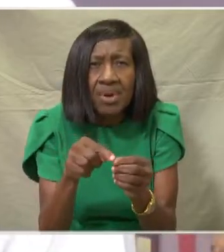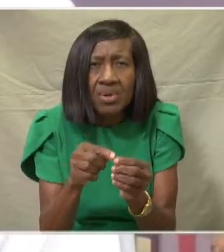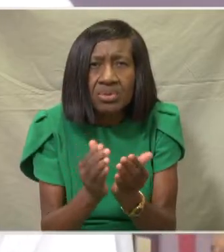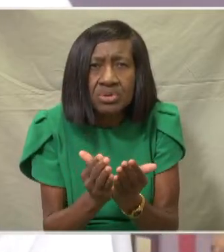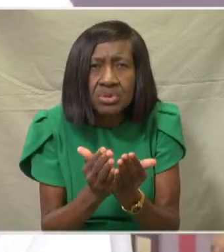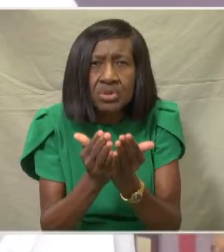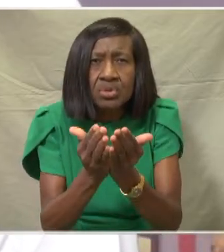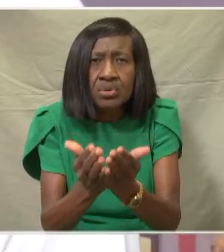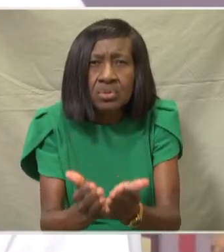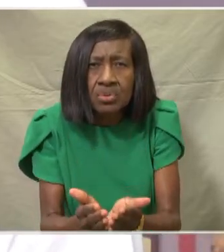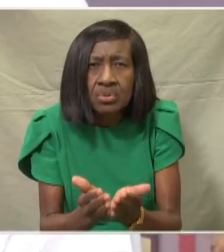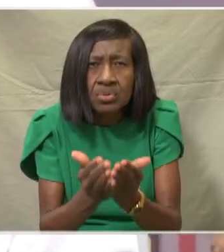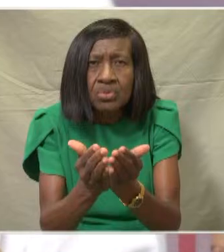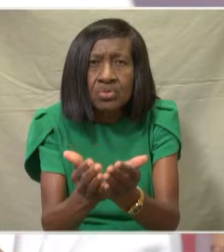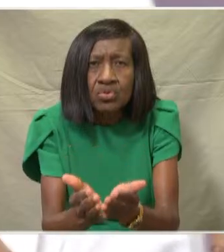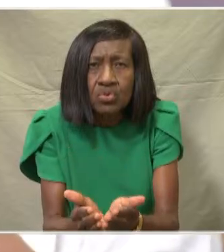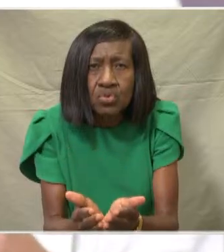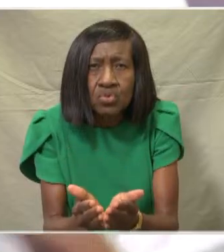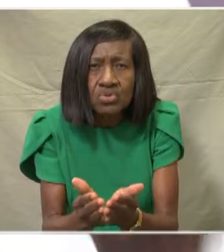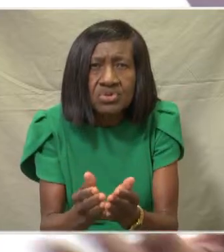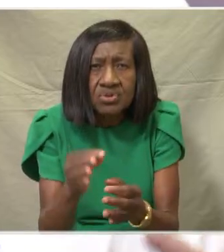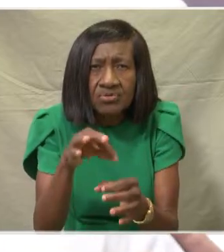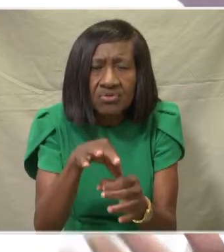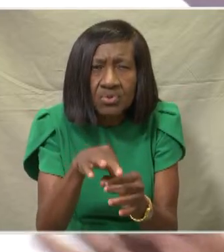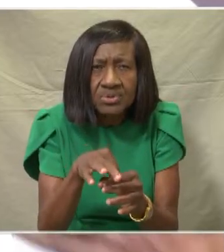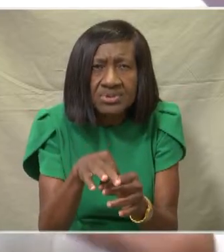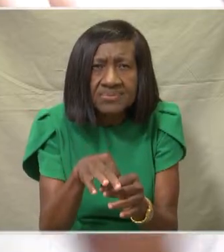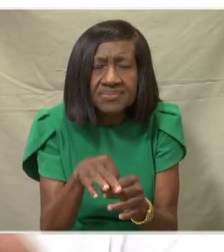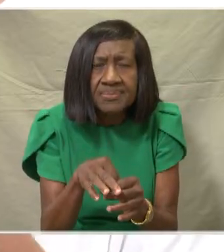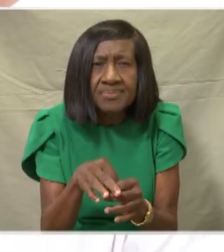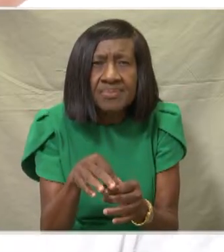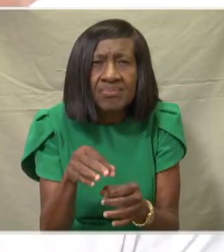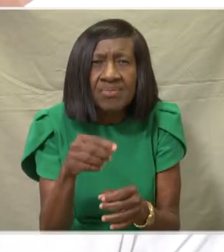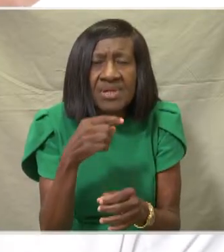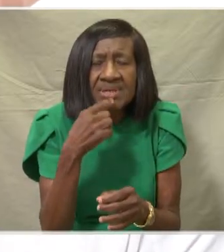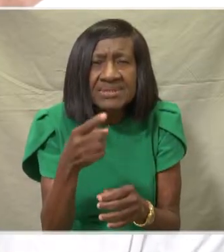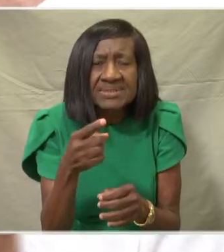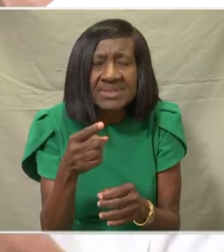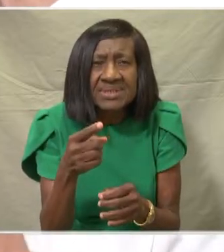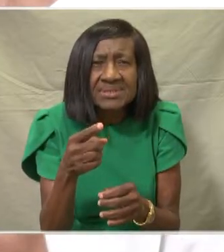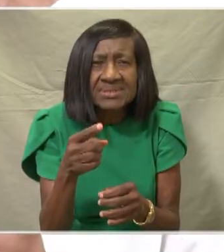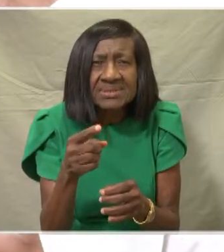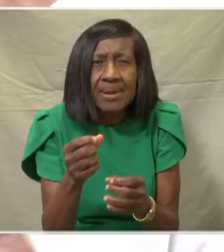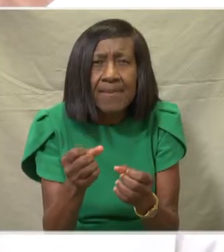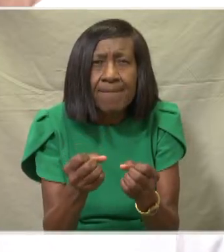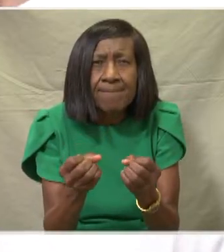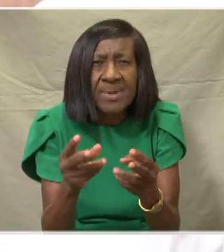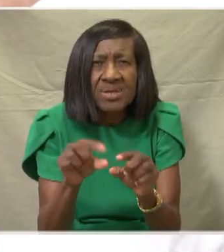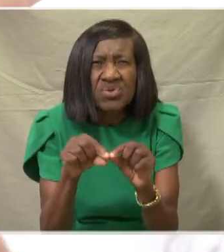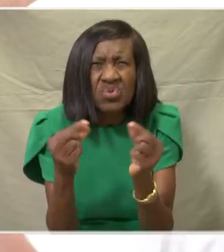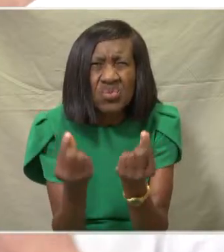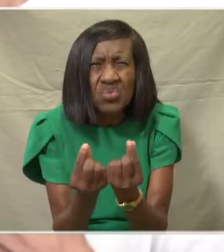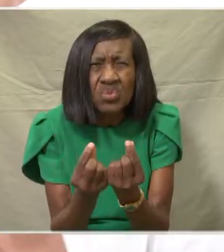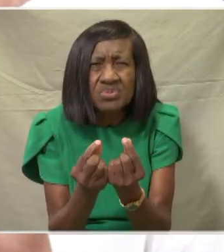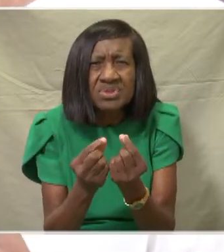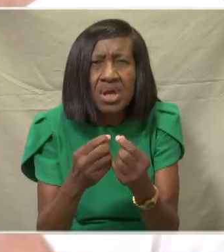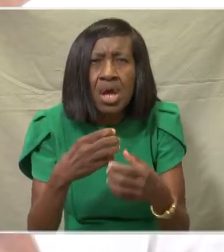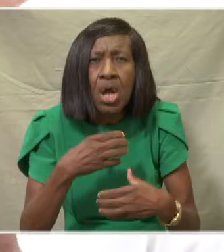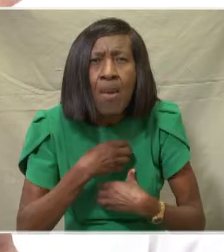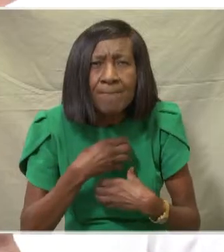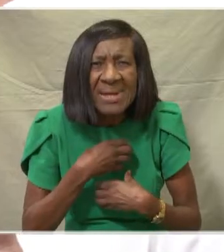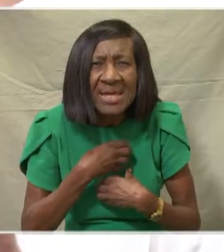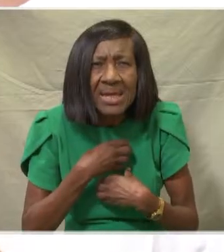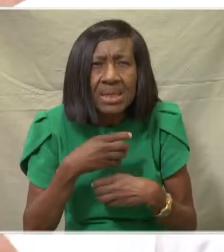three questions we're being asked. But civil society there's a couple of civil groups that are campaigning against it, and they have not had